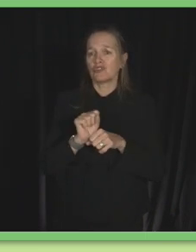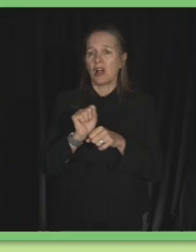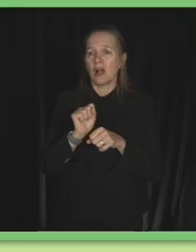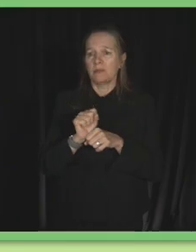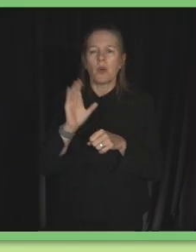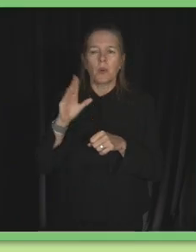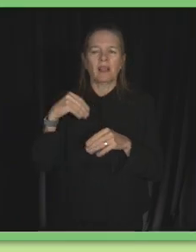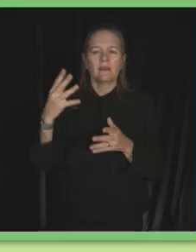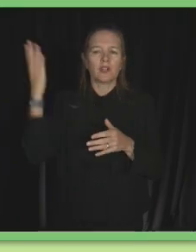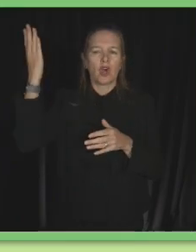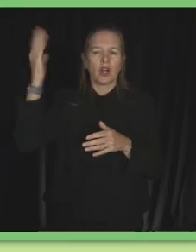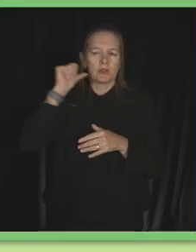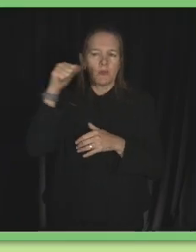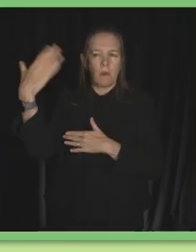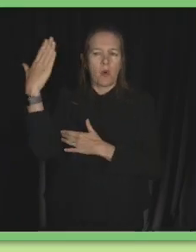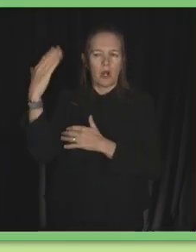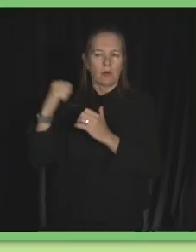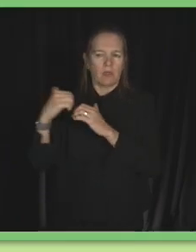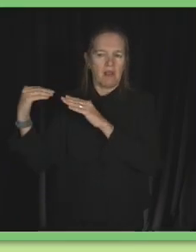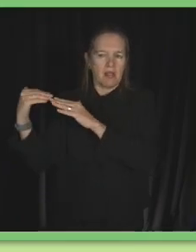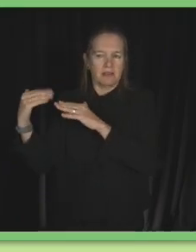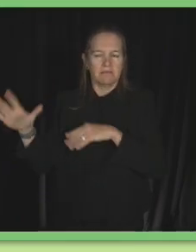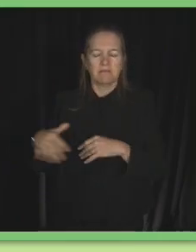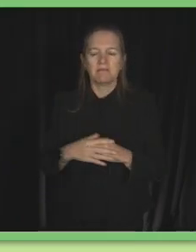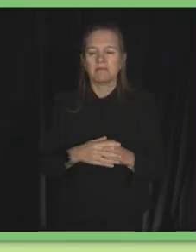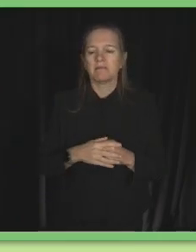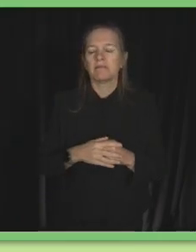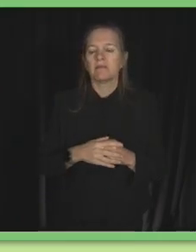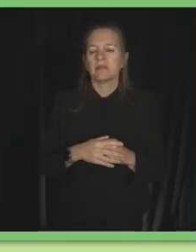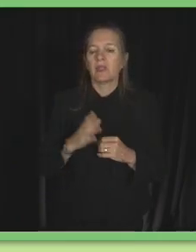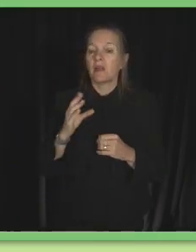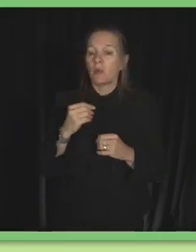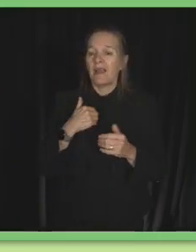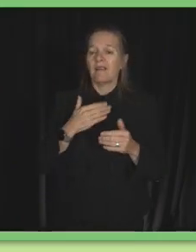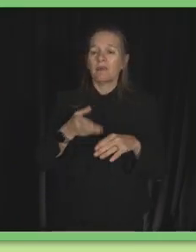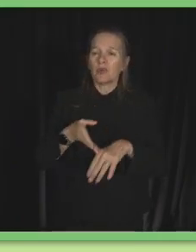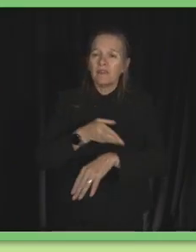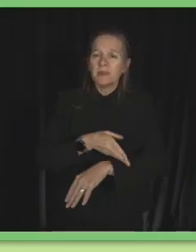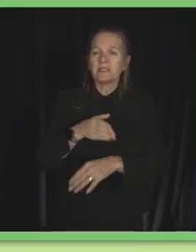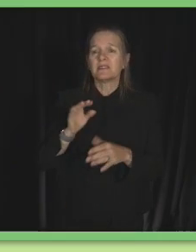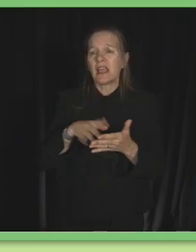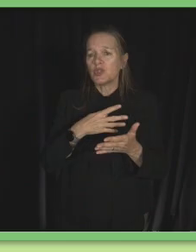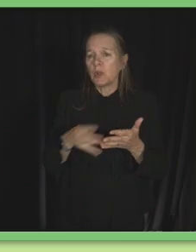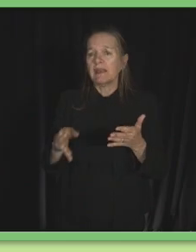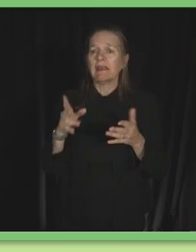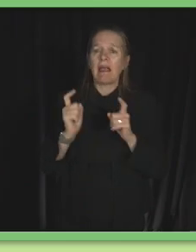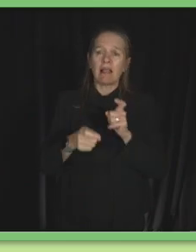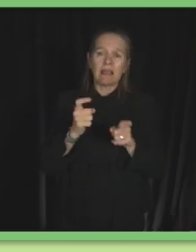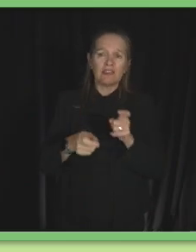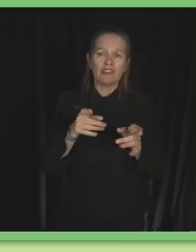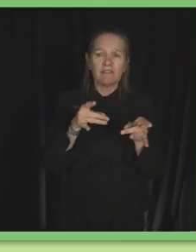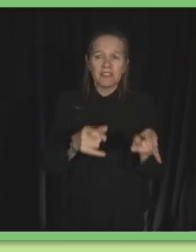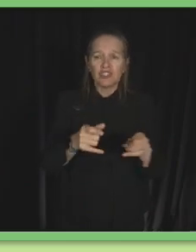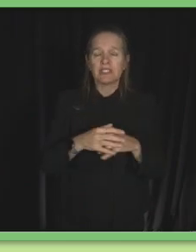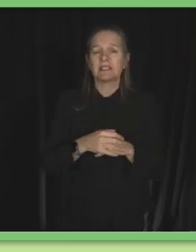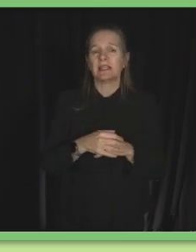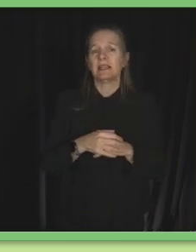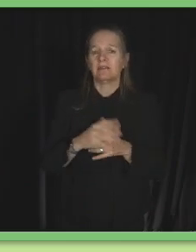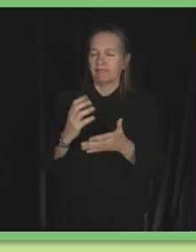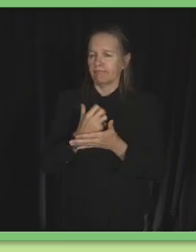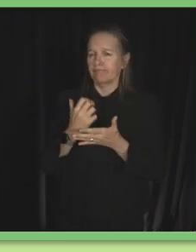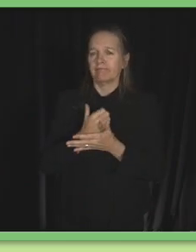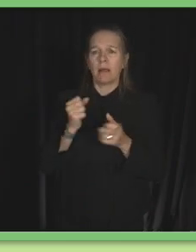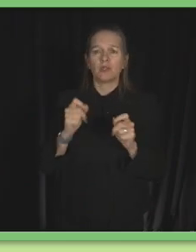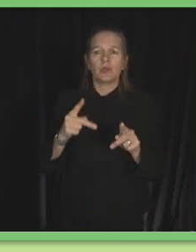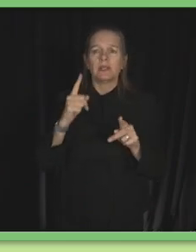Damon's talk tomorrow morning. And our scale, improvements in scheduling and allocation efficiency, taking full advantages of opportunities